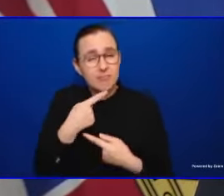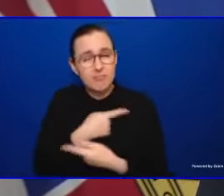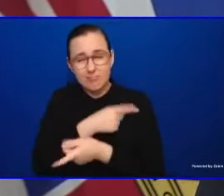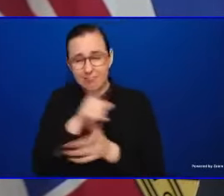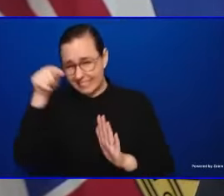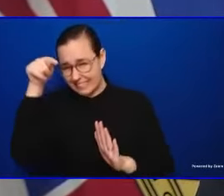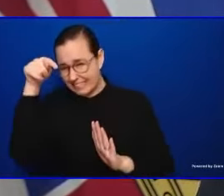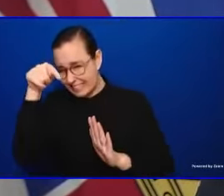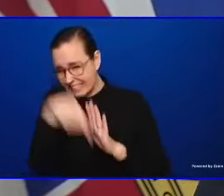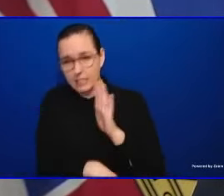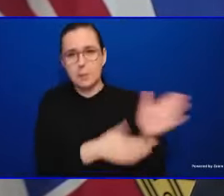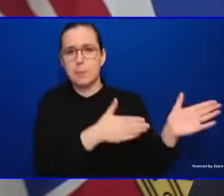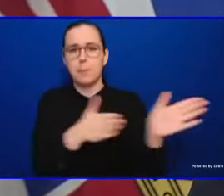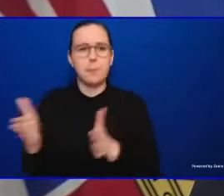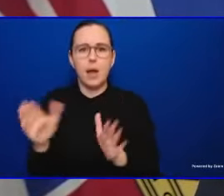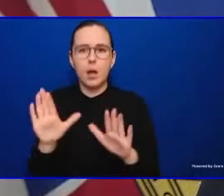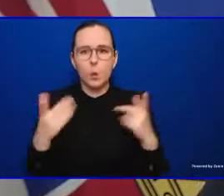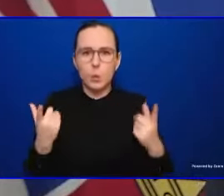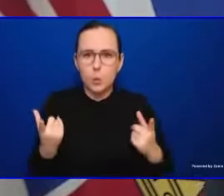for that fall and winter.